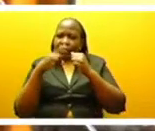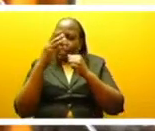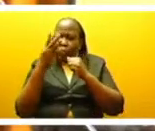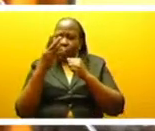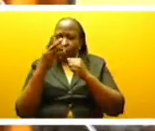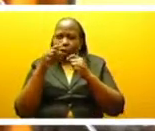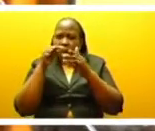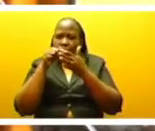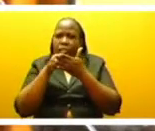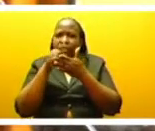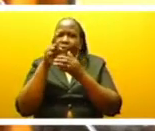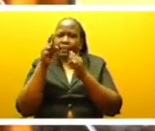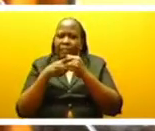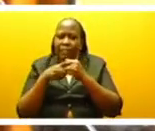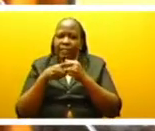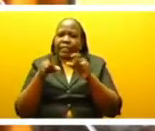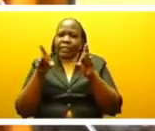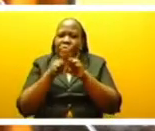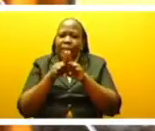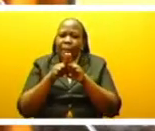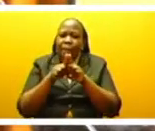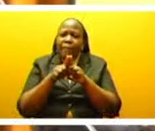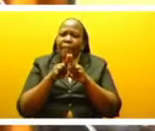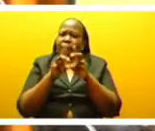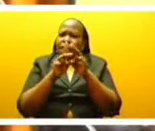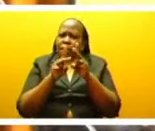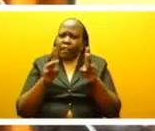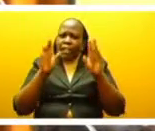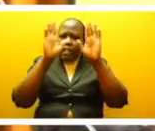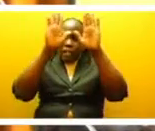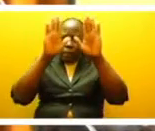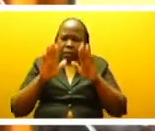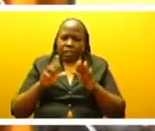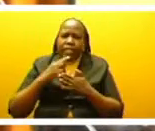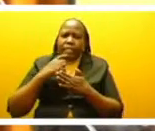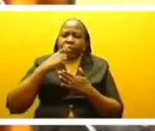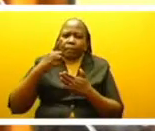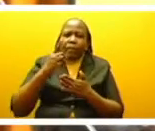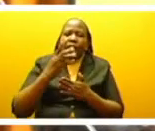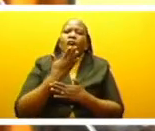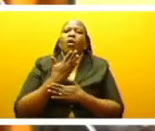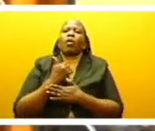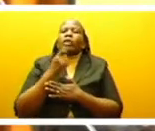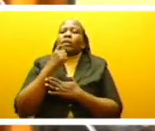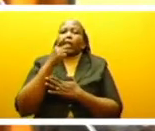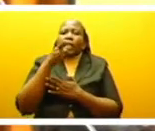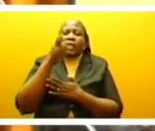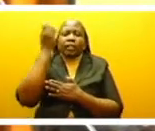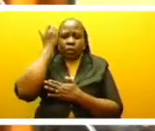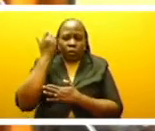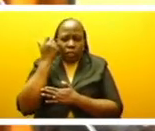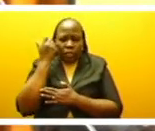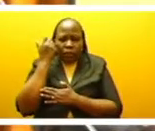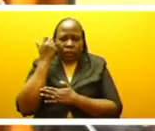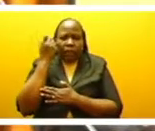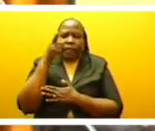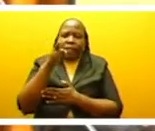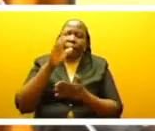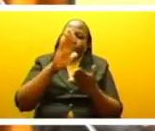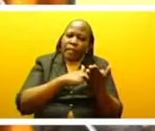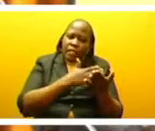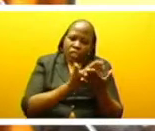he made. Is turnout really important in the declaration? I want to tell this court, there is this fascination by the petitioners on